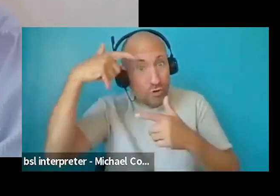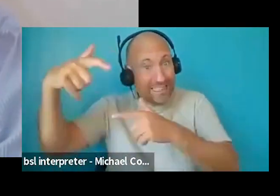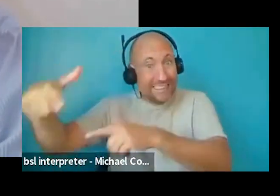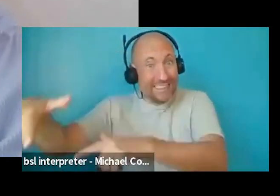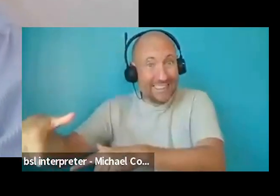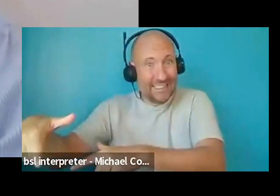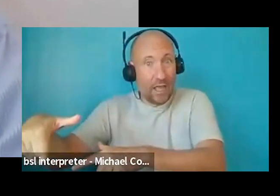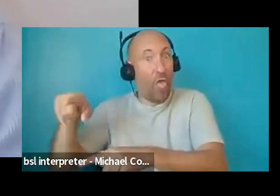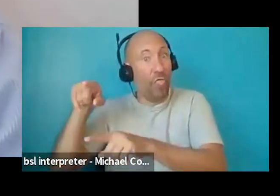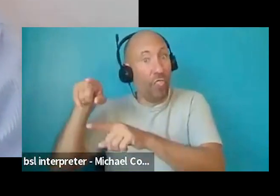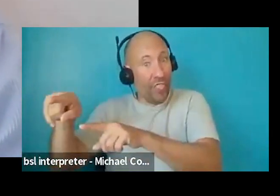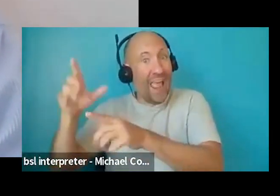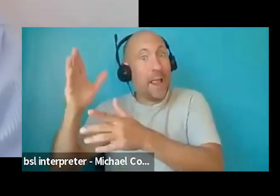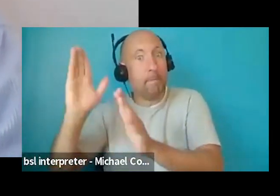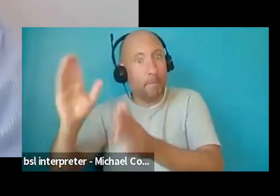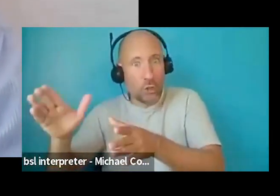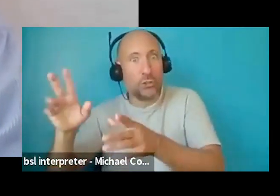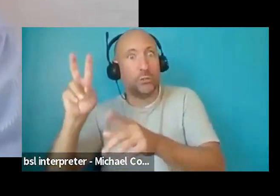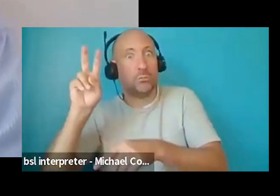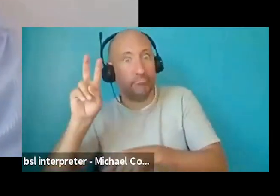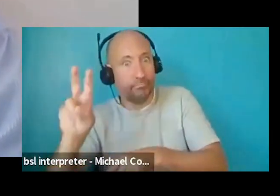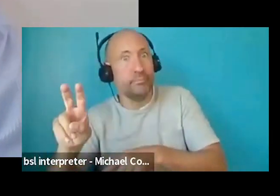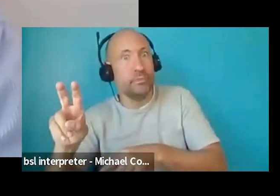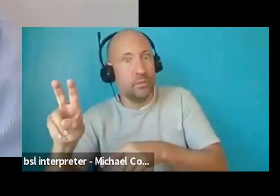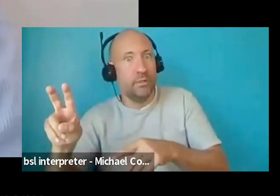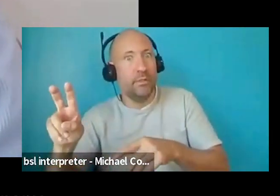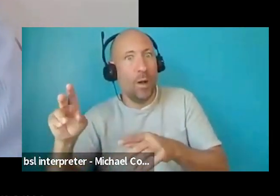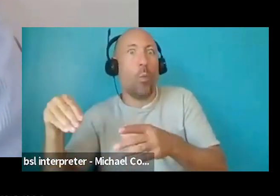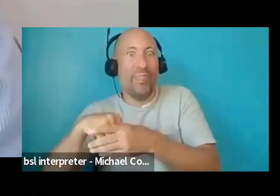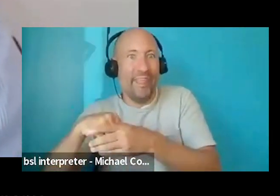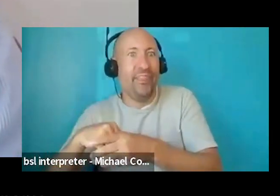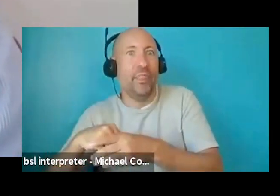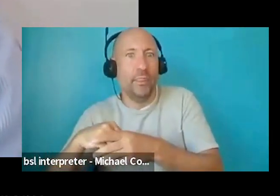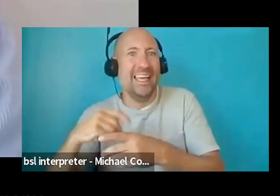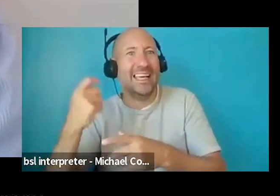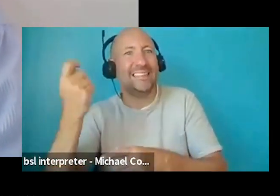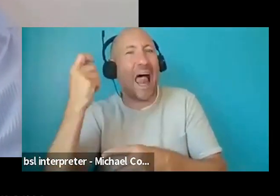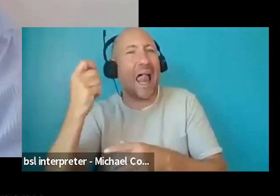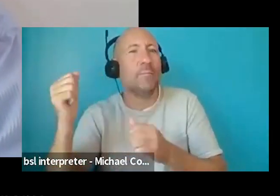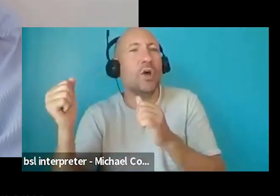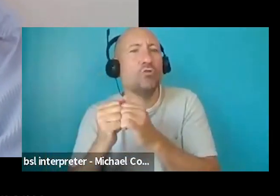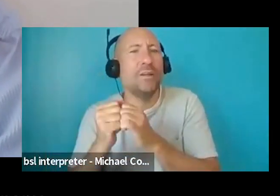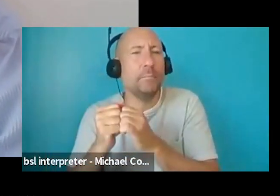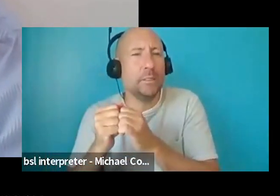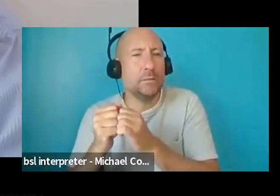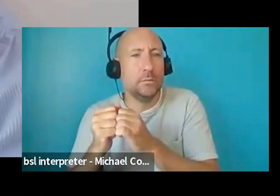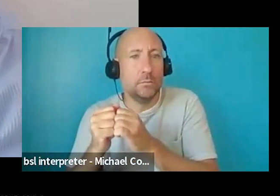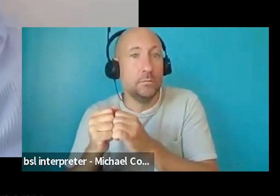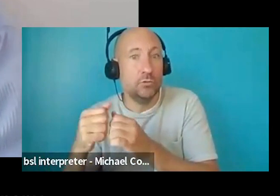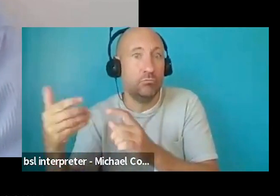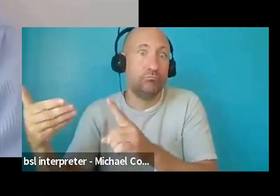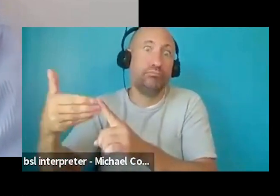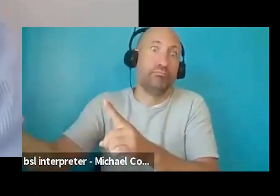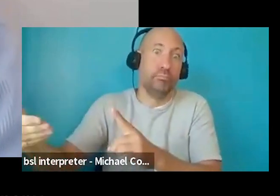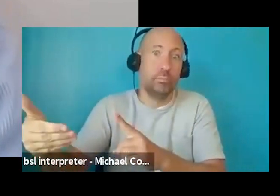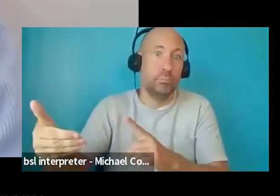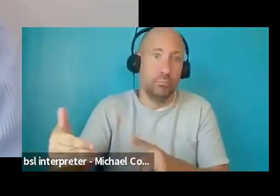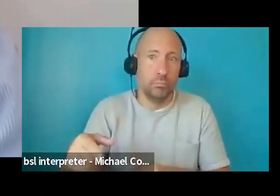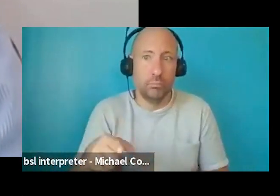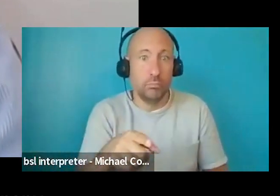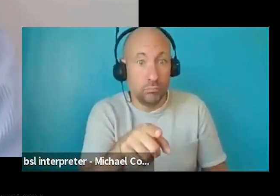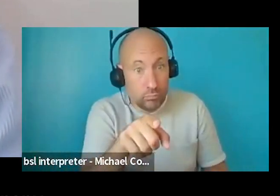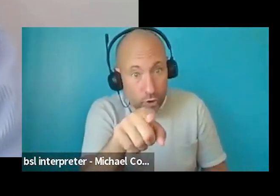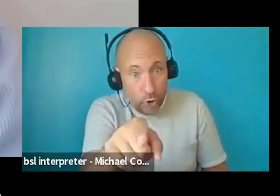residency must be part of the Italian agreement. If you apply as an artist, or